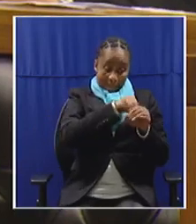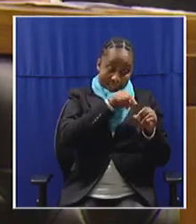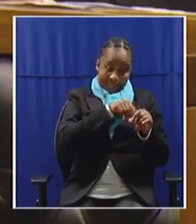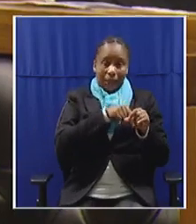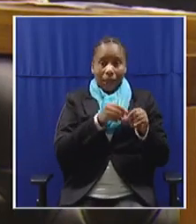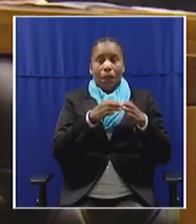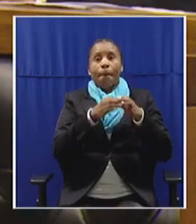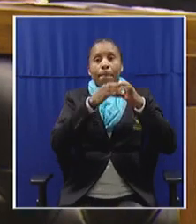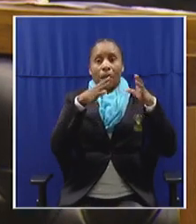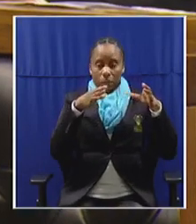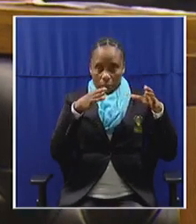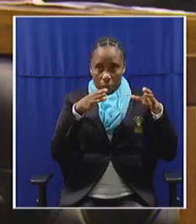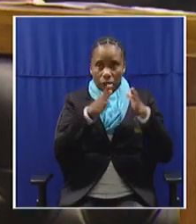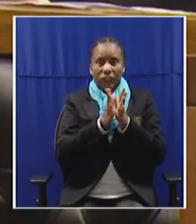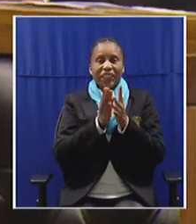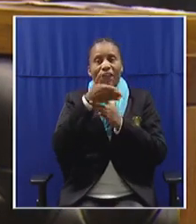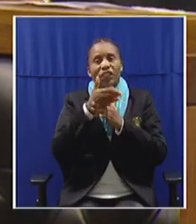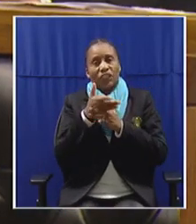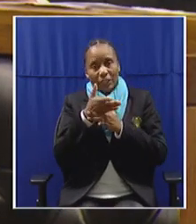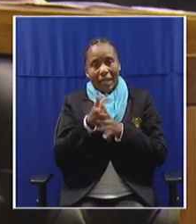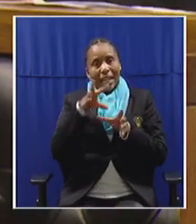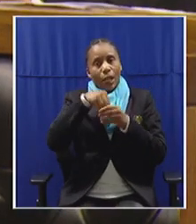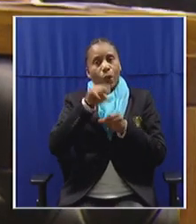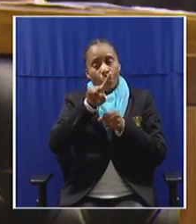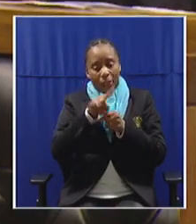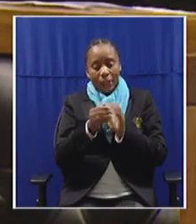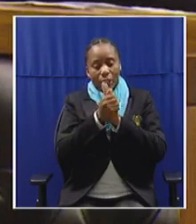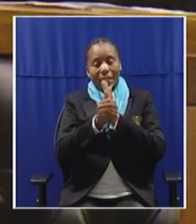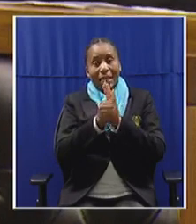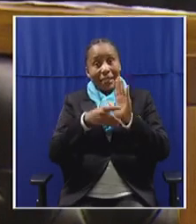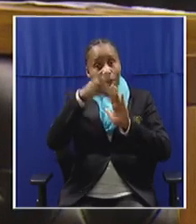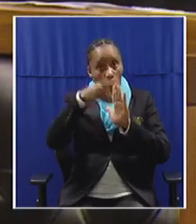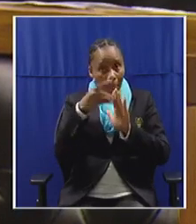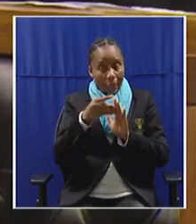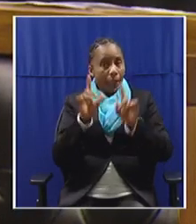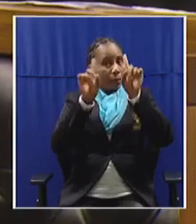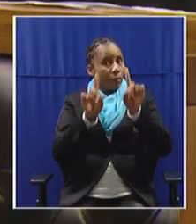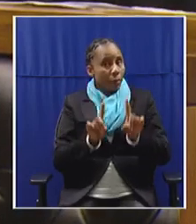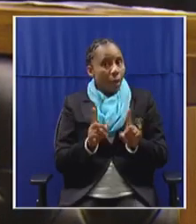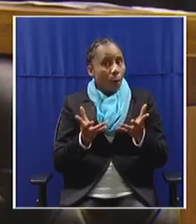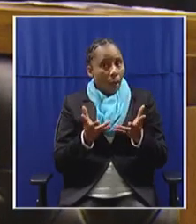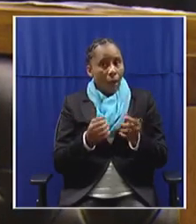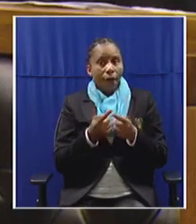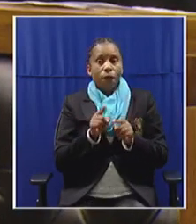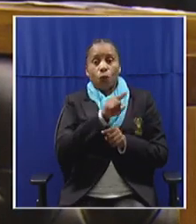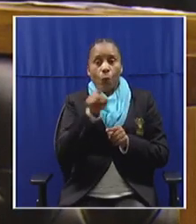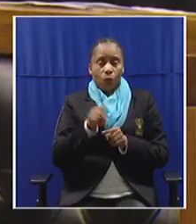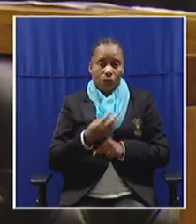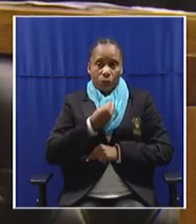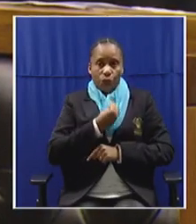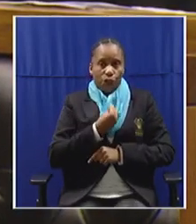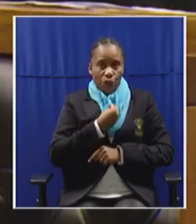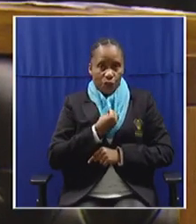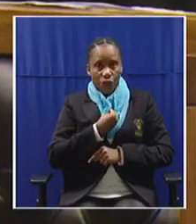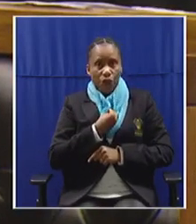multi-pronged intervention, which includes skills development, especially for those young people